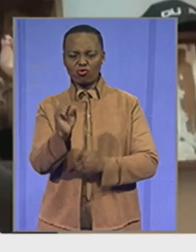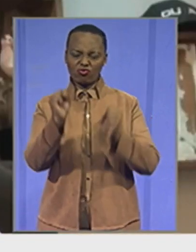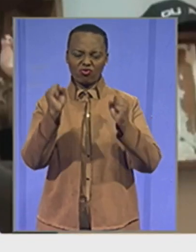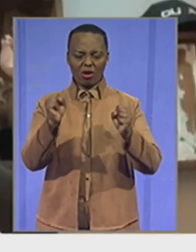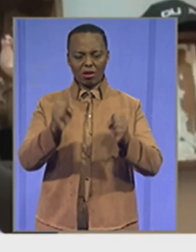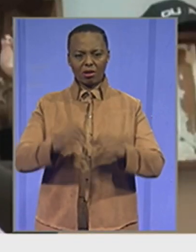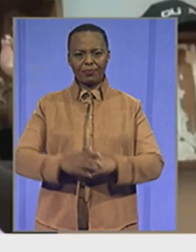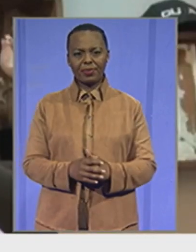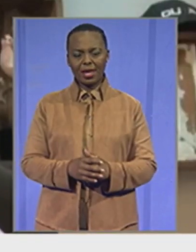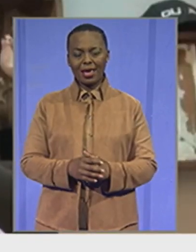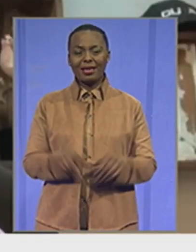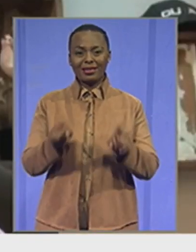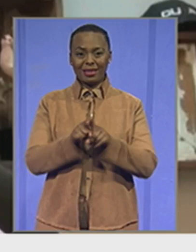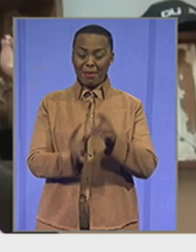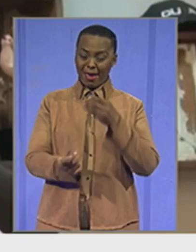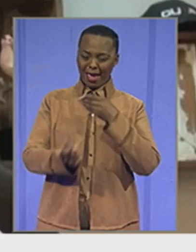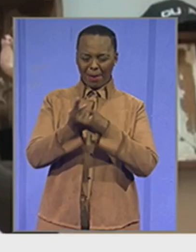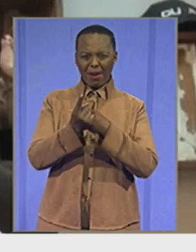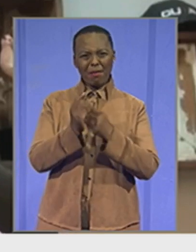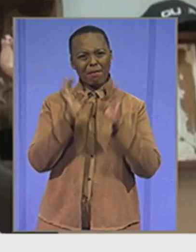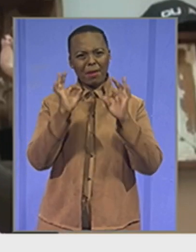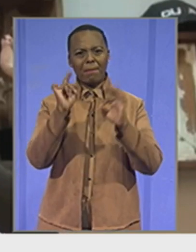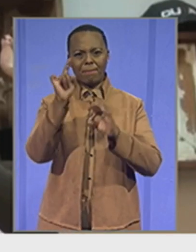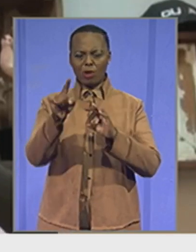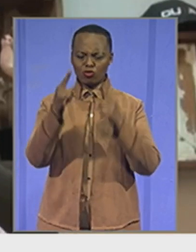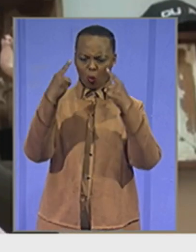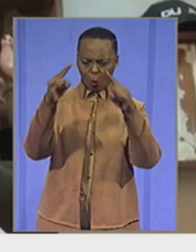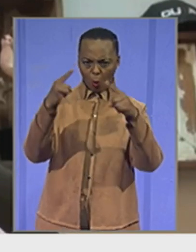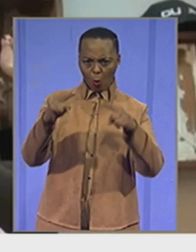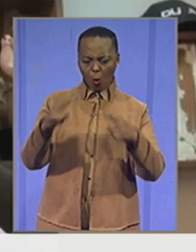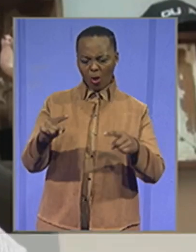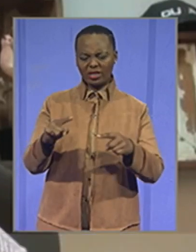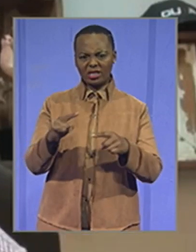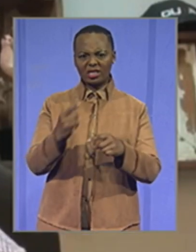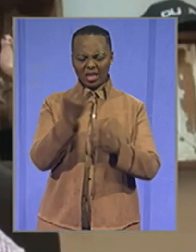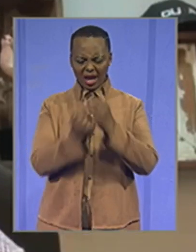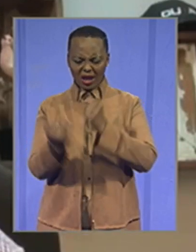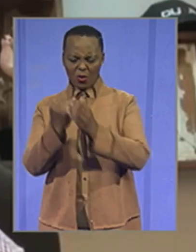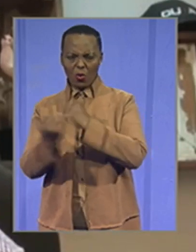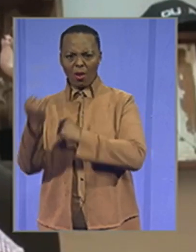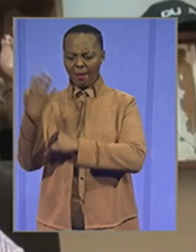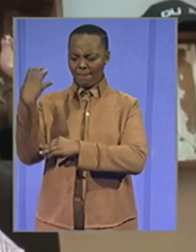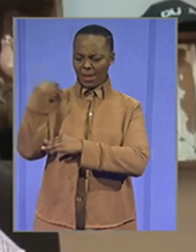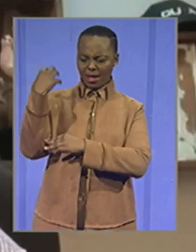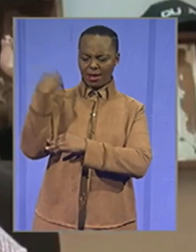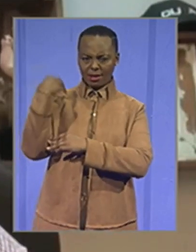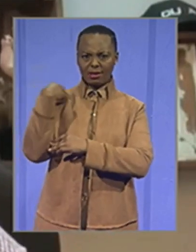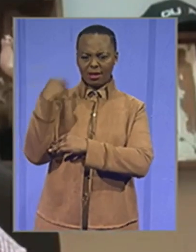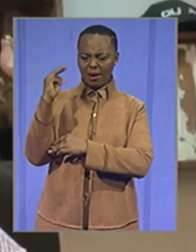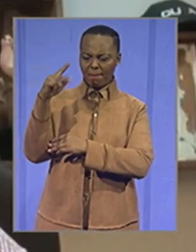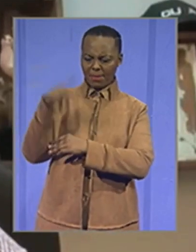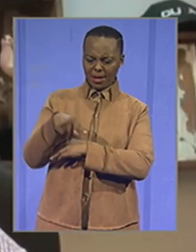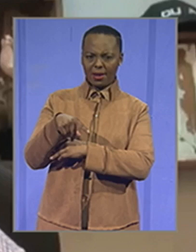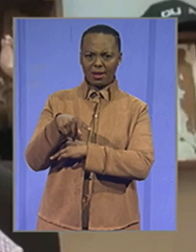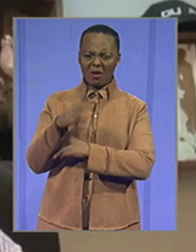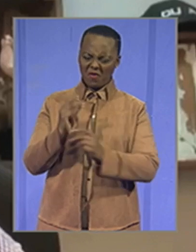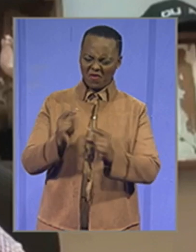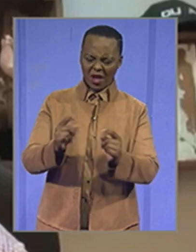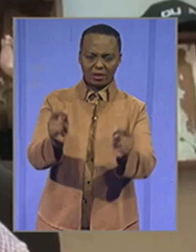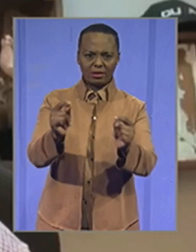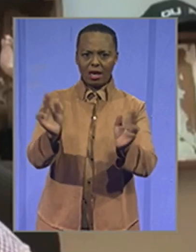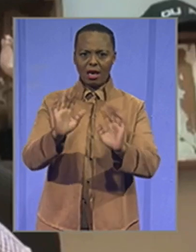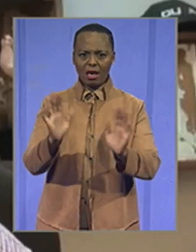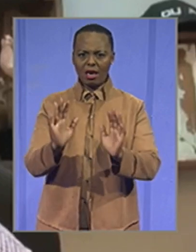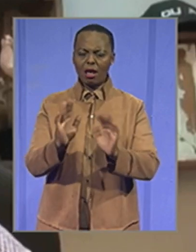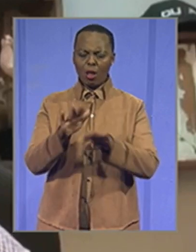should happen properly, they should happen as quickly as possible without rushing the job,